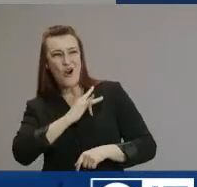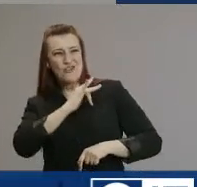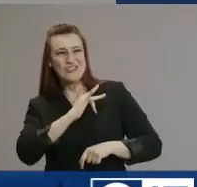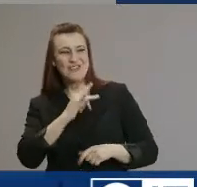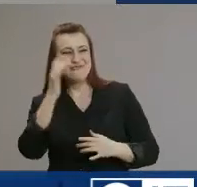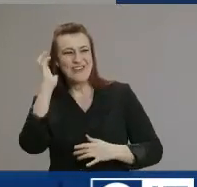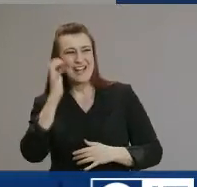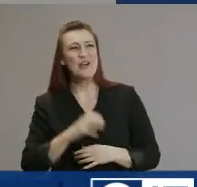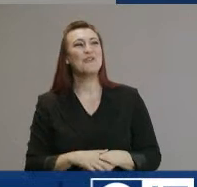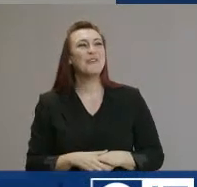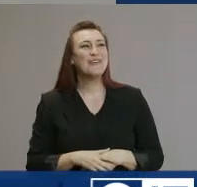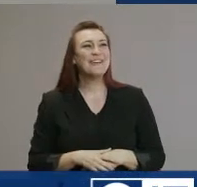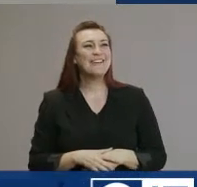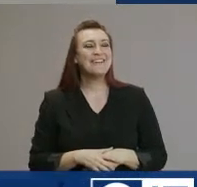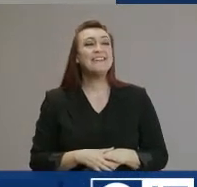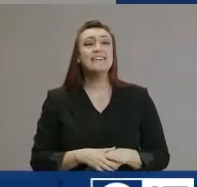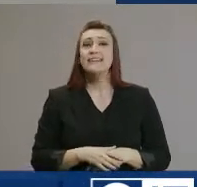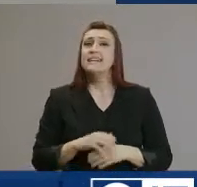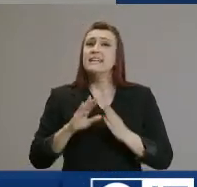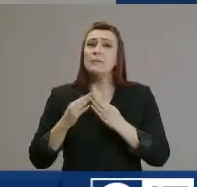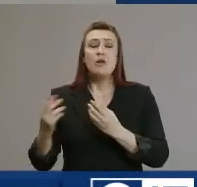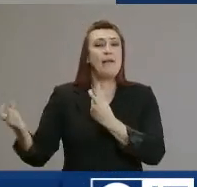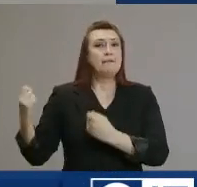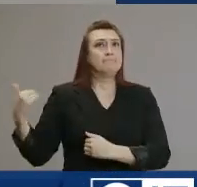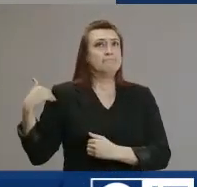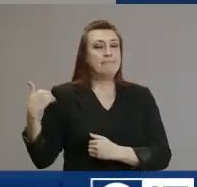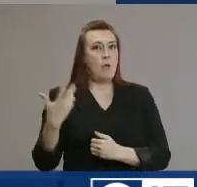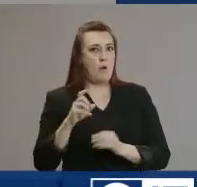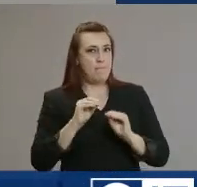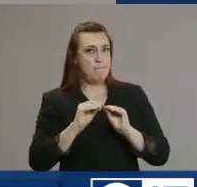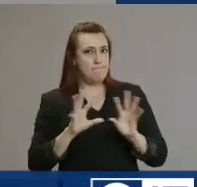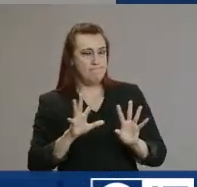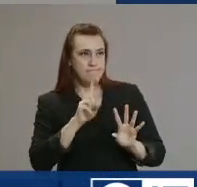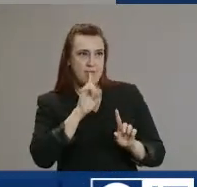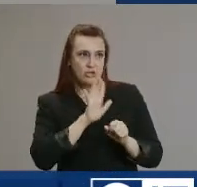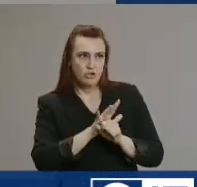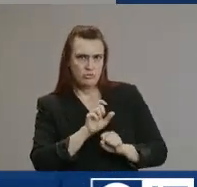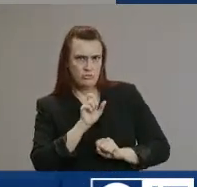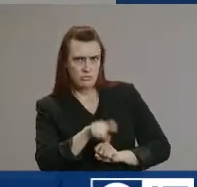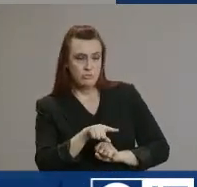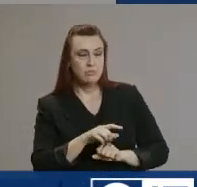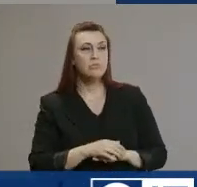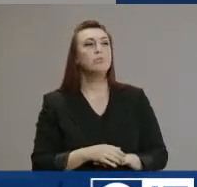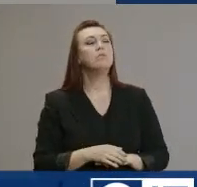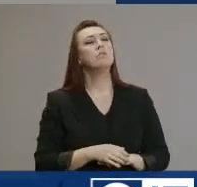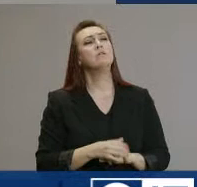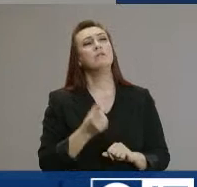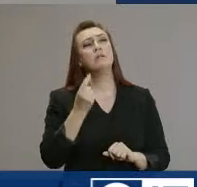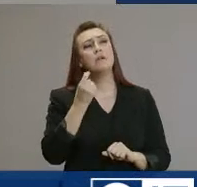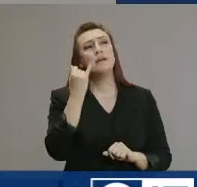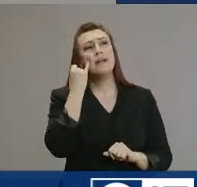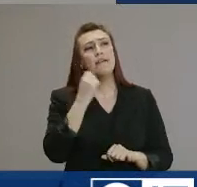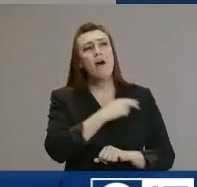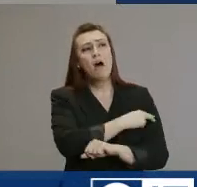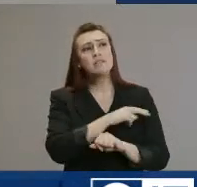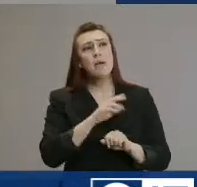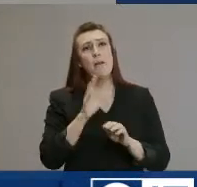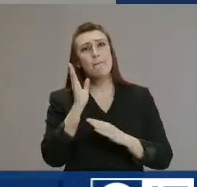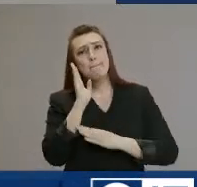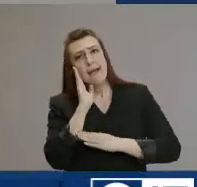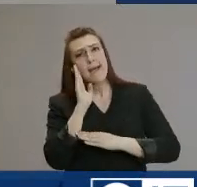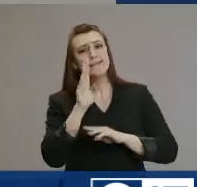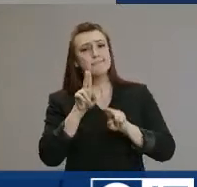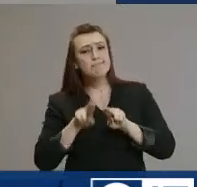in our community, and I just want to make sure we're clear. As long as hospital beds and hospital capacity is not in